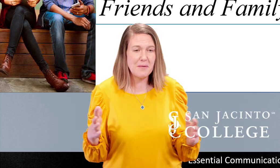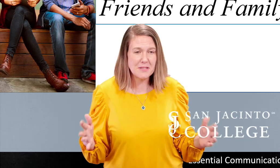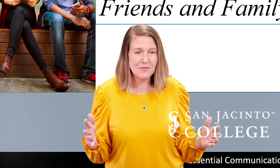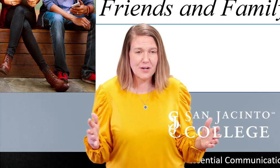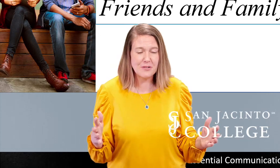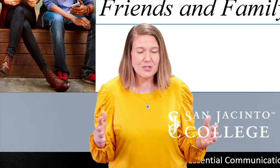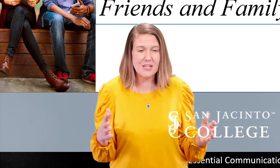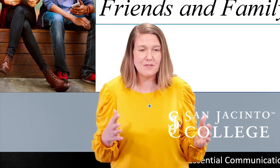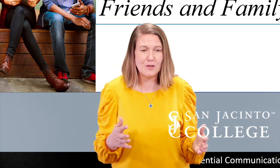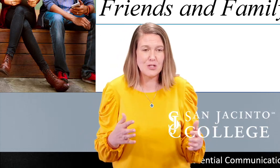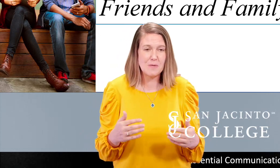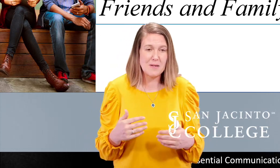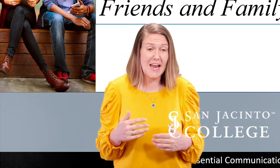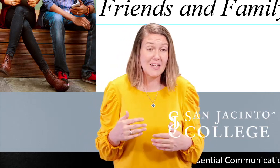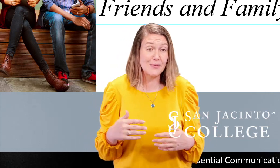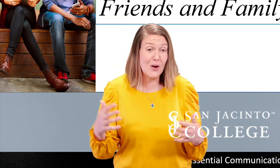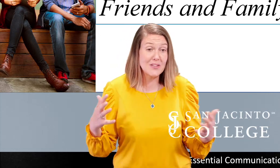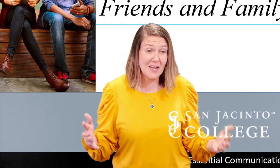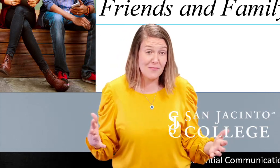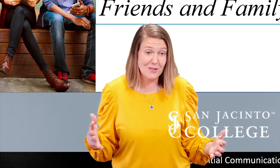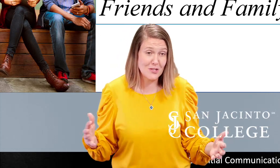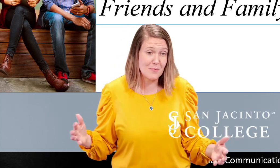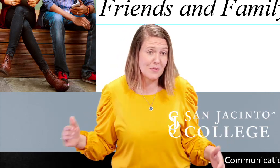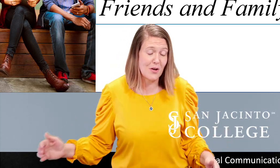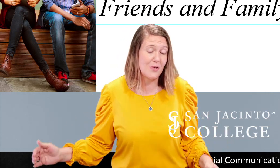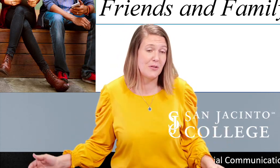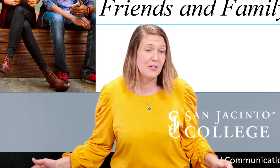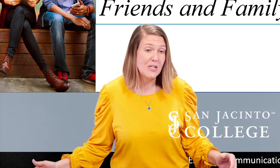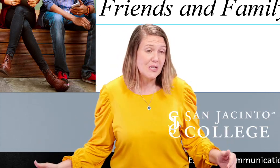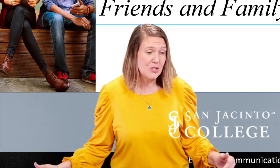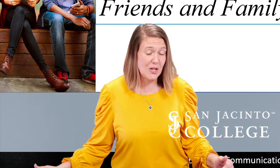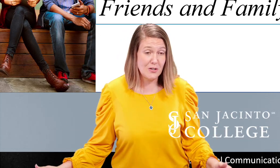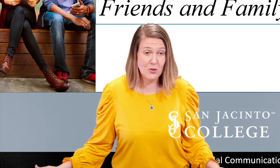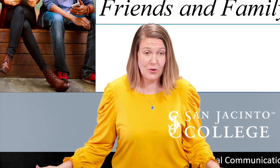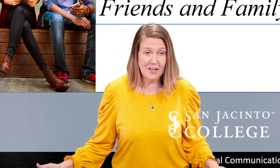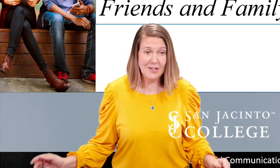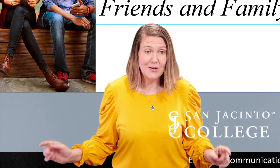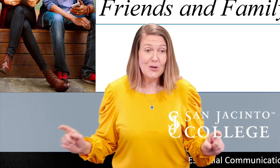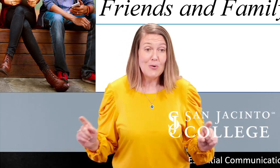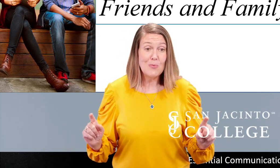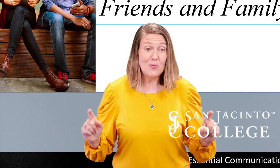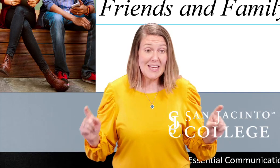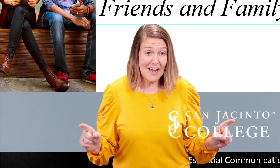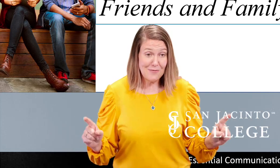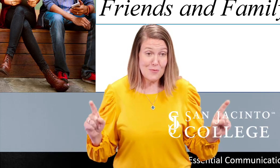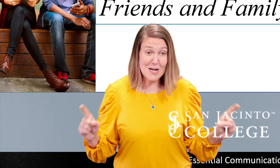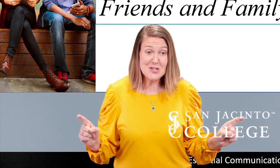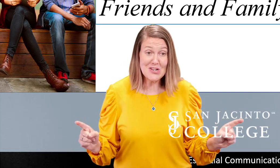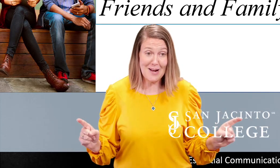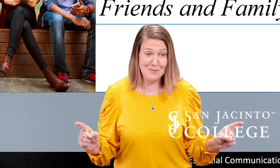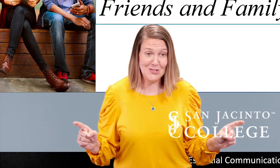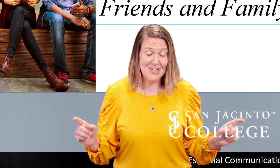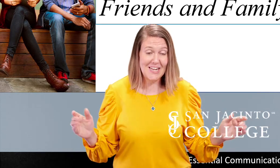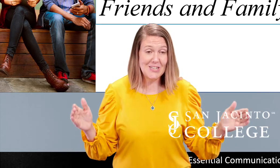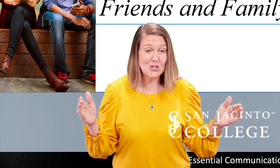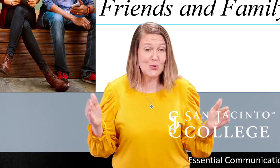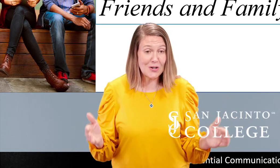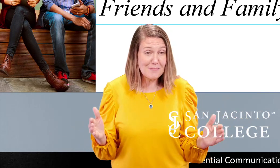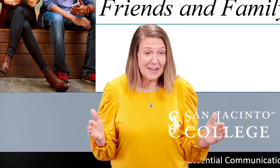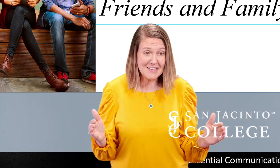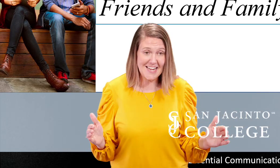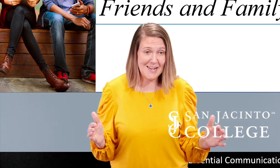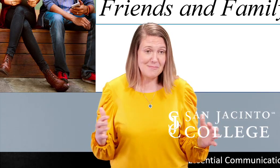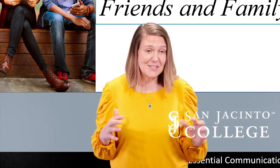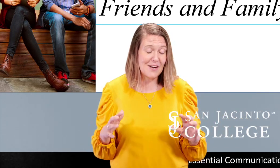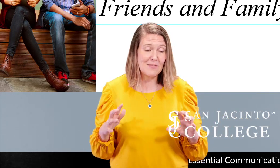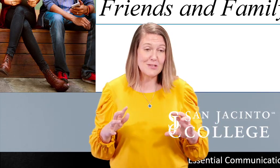is famous for understanding friendship and had a long-time friendship with author J.R. Tolkien. We have one chapter in a short